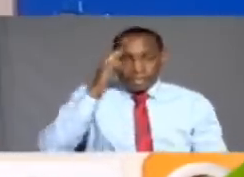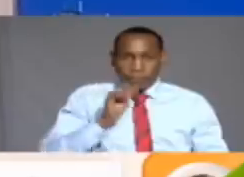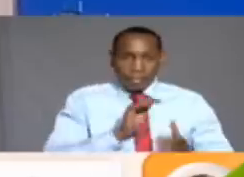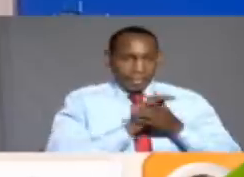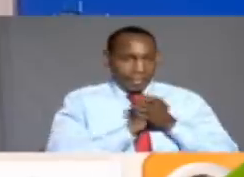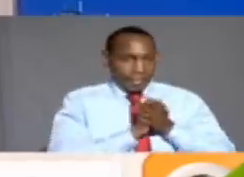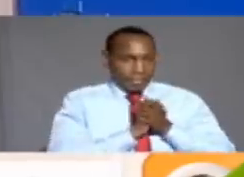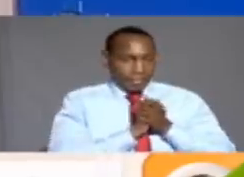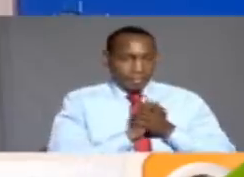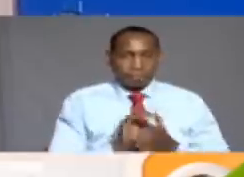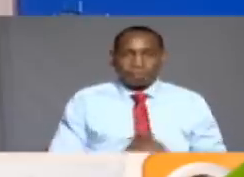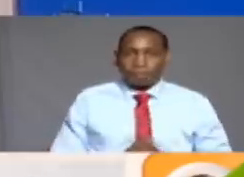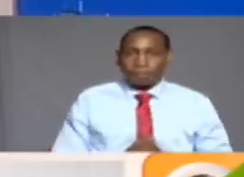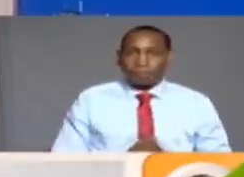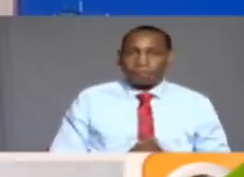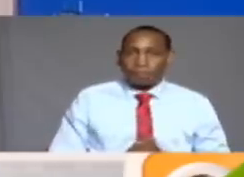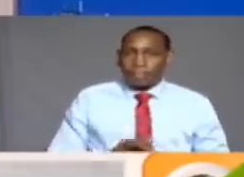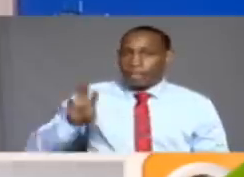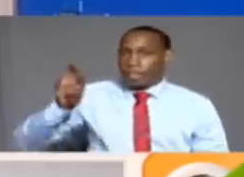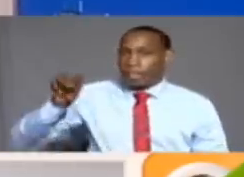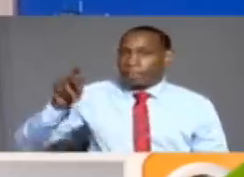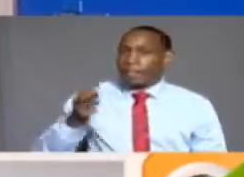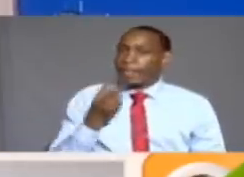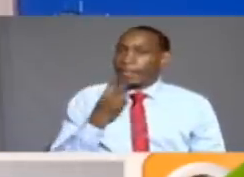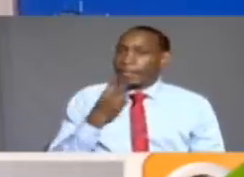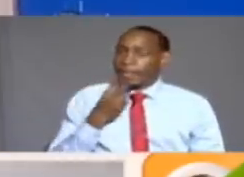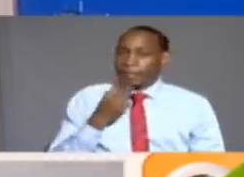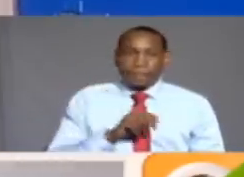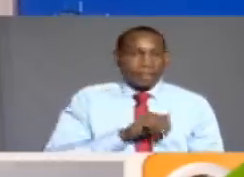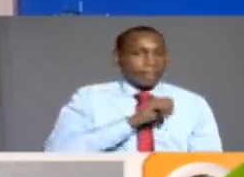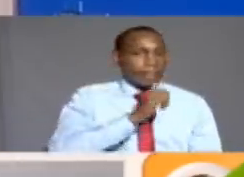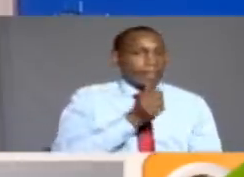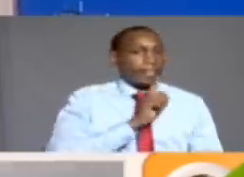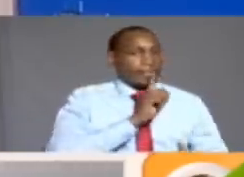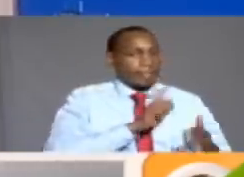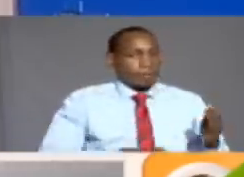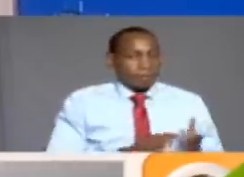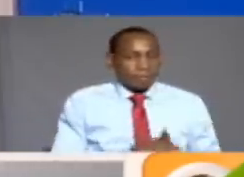handshake. Okay? And I mean, we've had those who say,